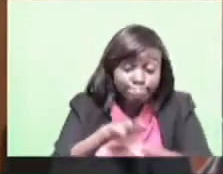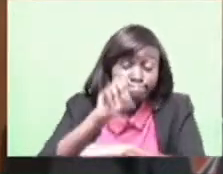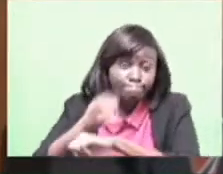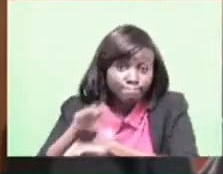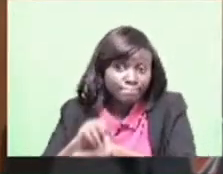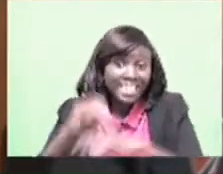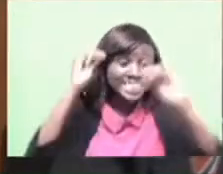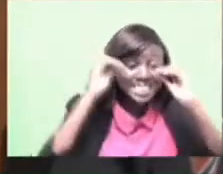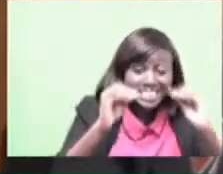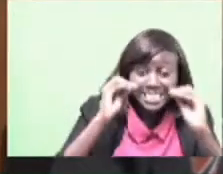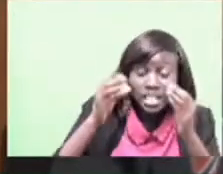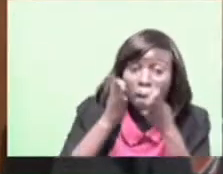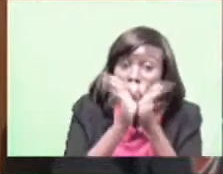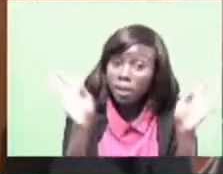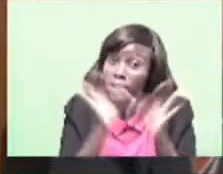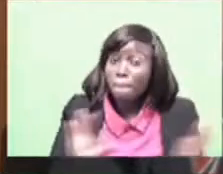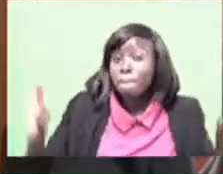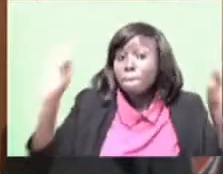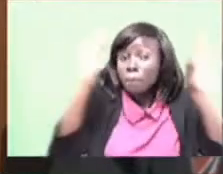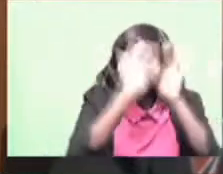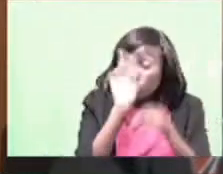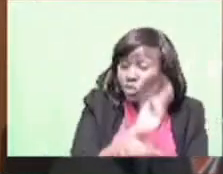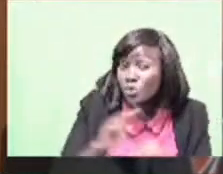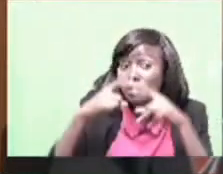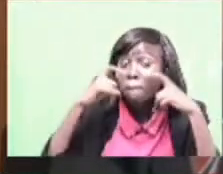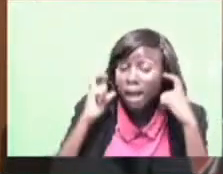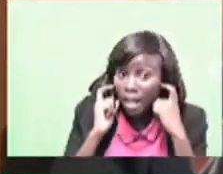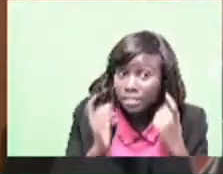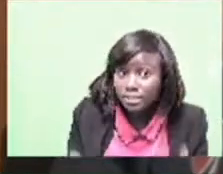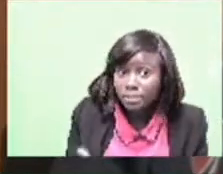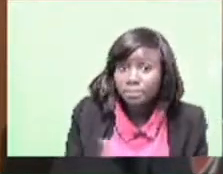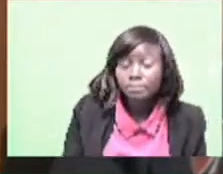continue using the mask. Madam Speaker,